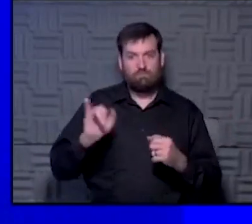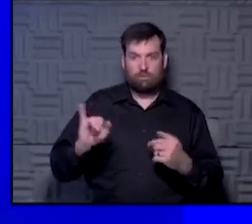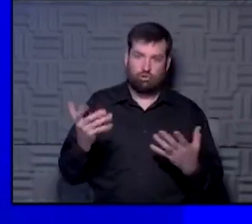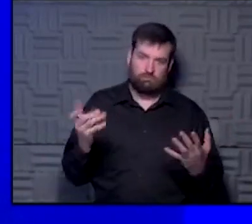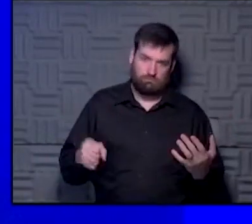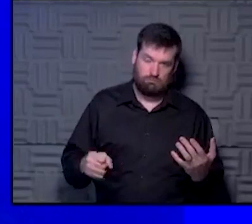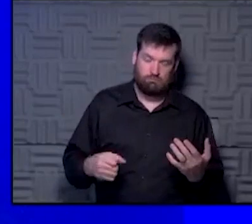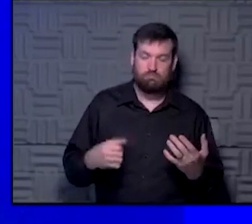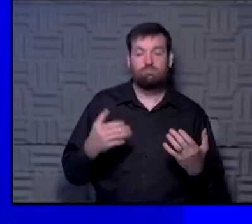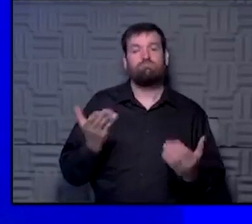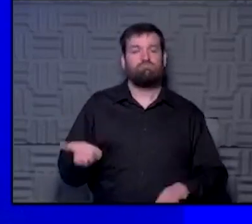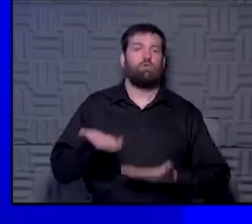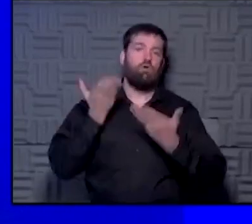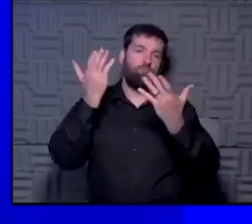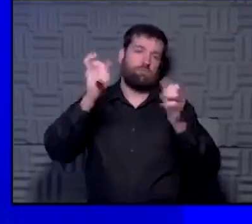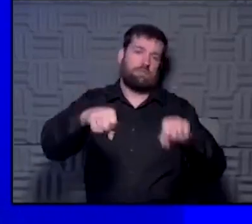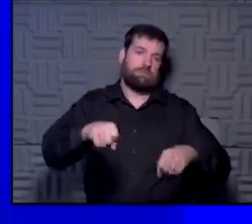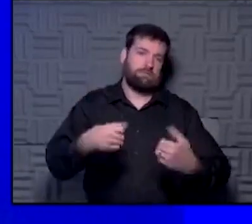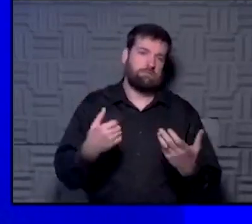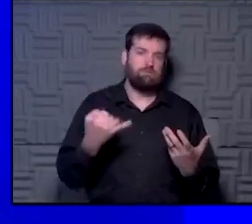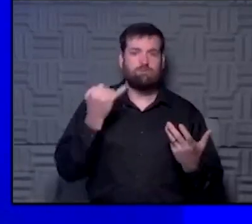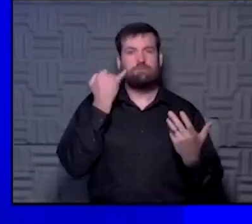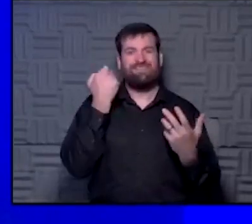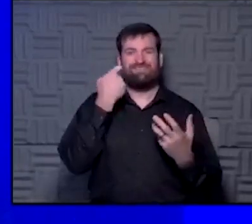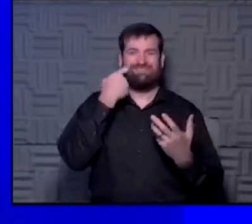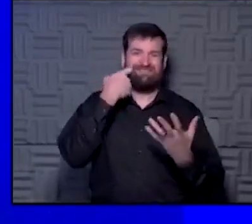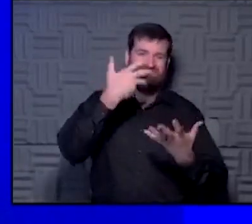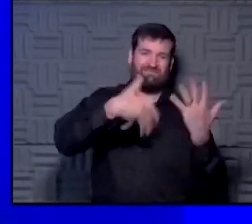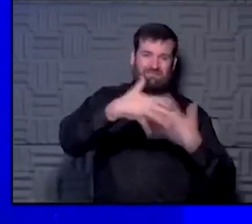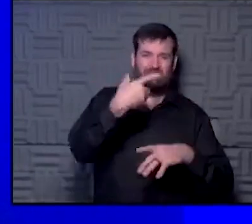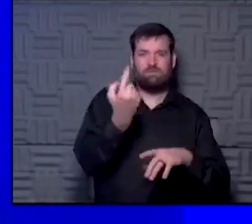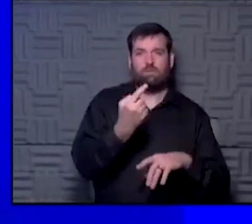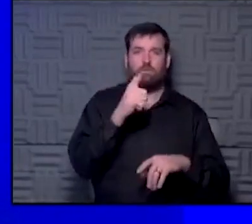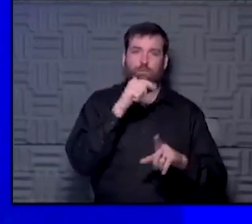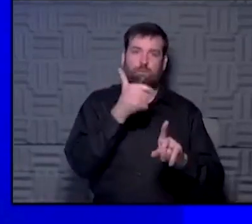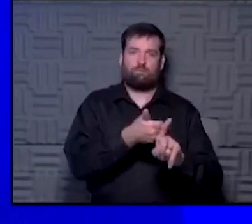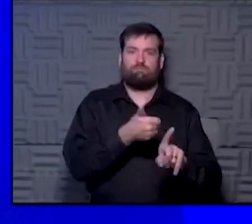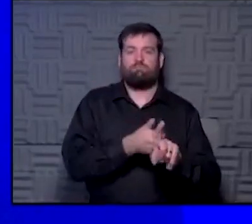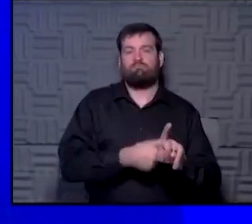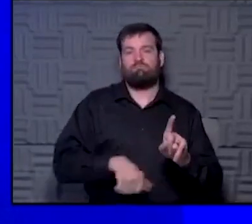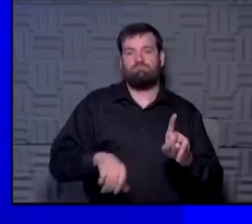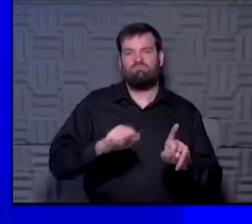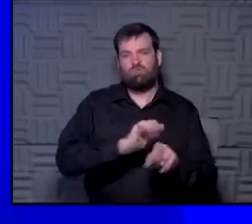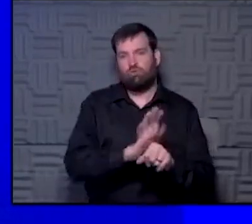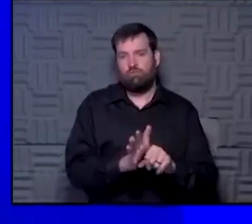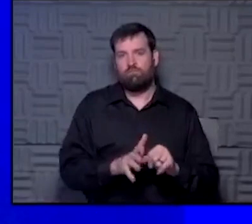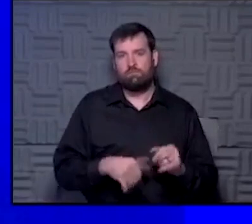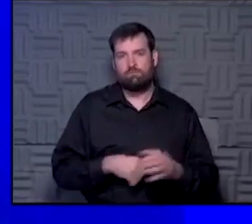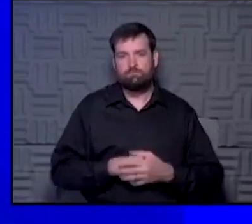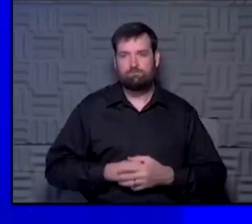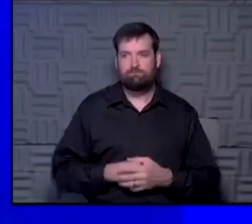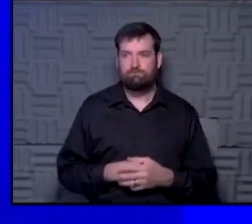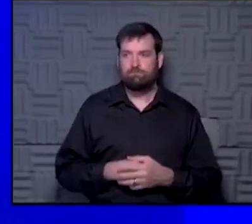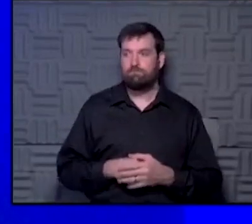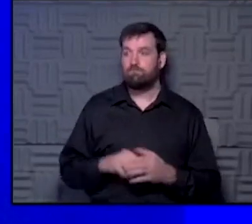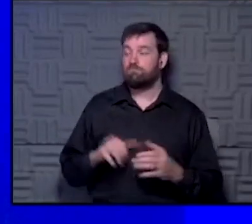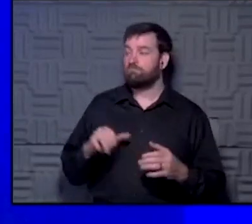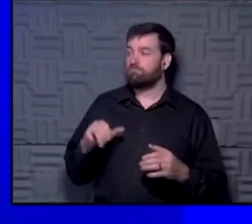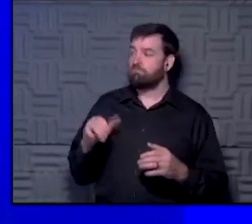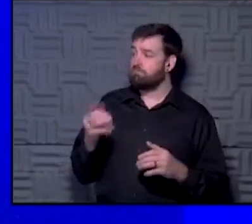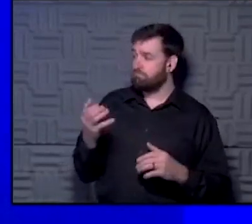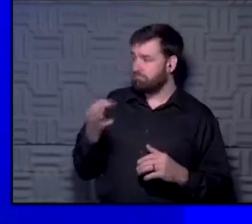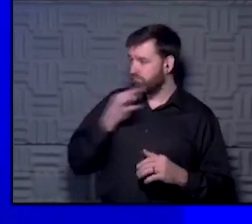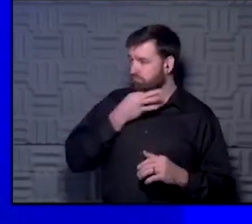but certainly we do offer that, especially if you're a contact of a known case of COVID. And I'd like to hear